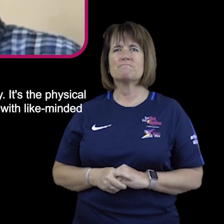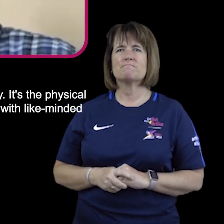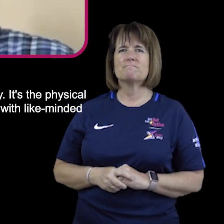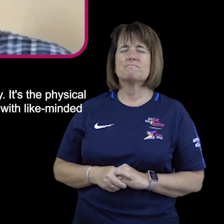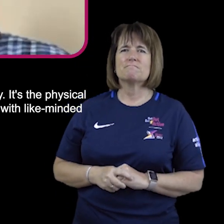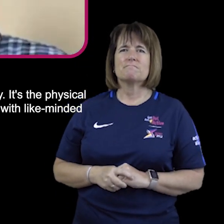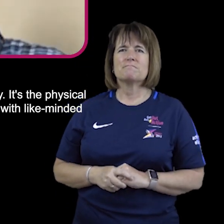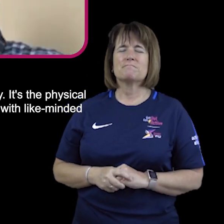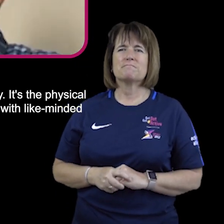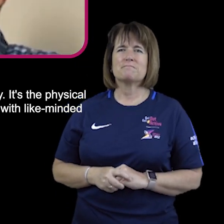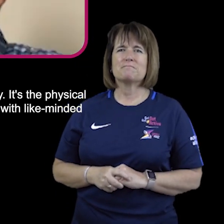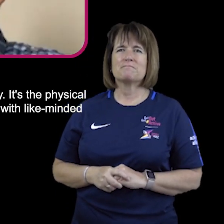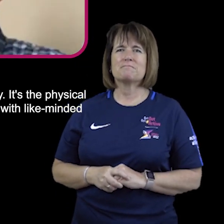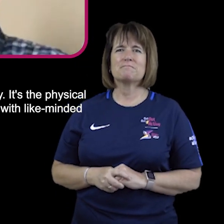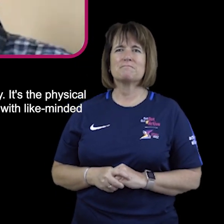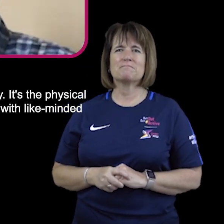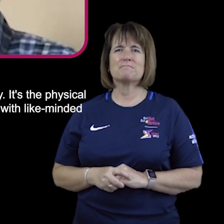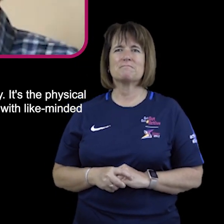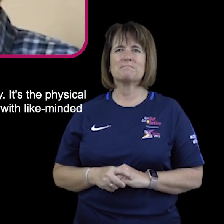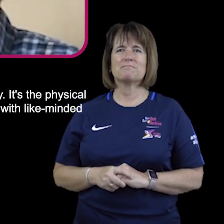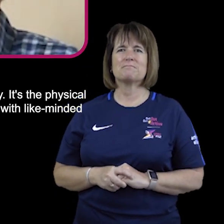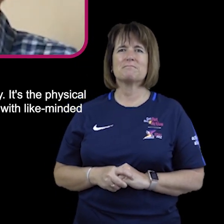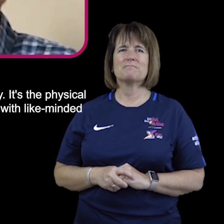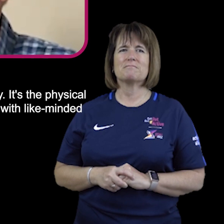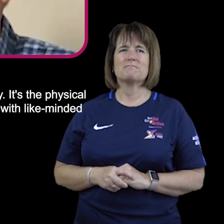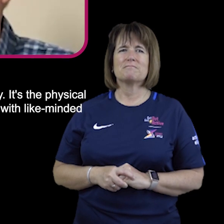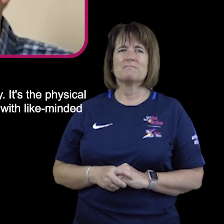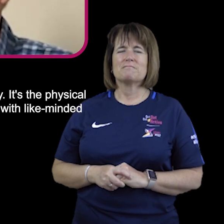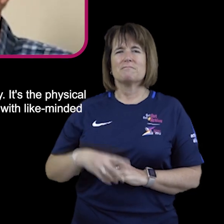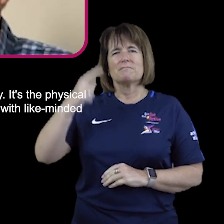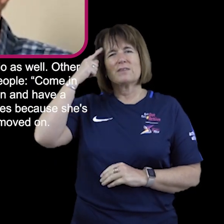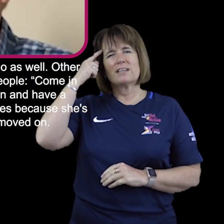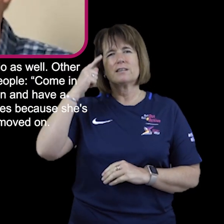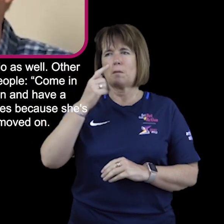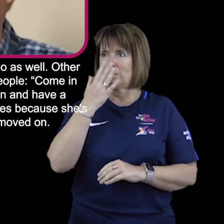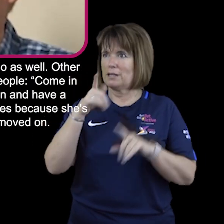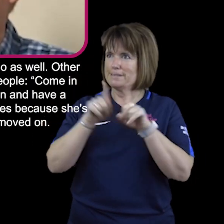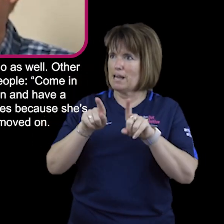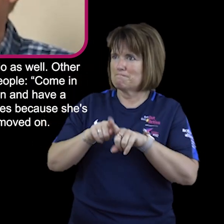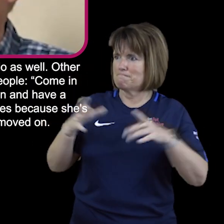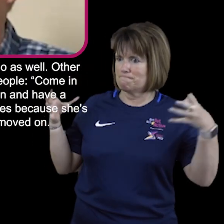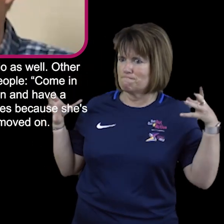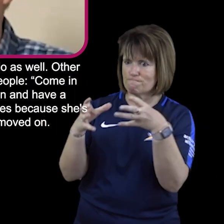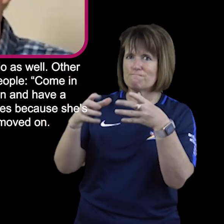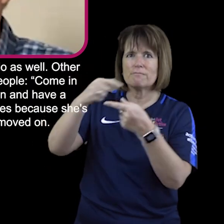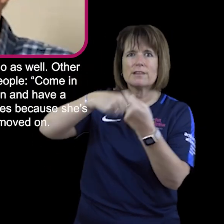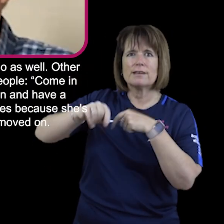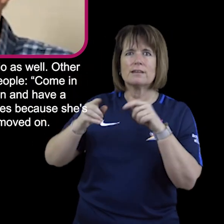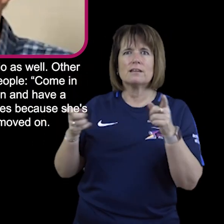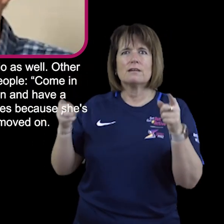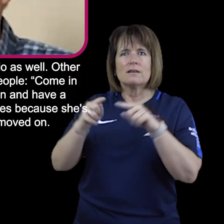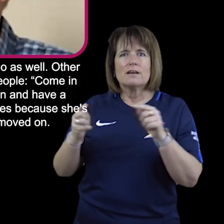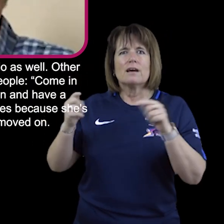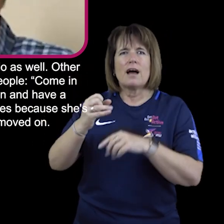close-knit group of individuals who've come together. Yeah. I think it's a hardcore of